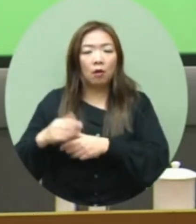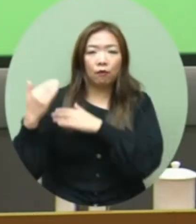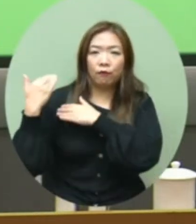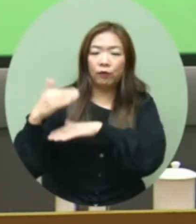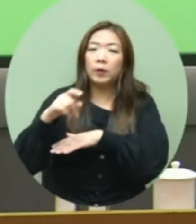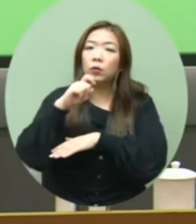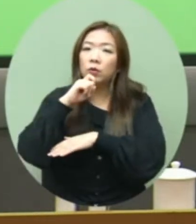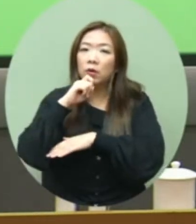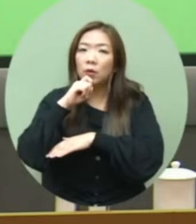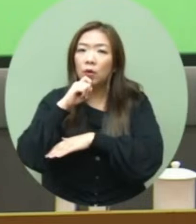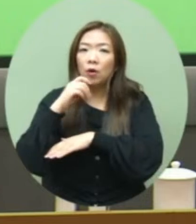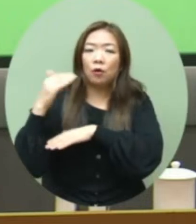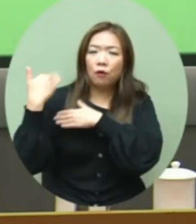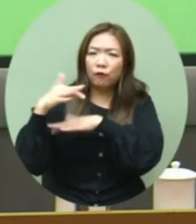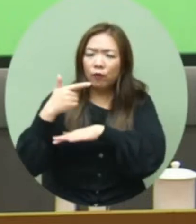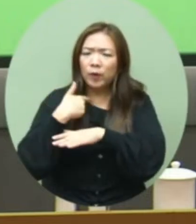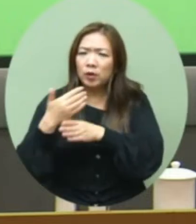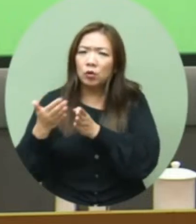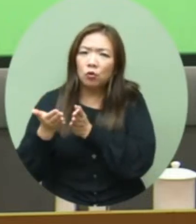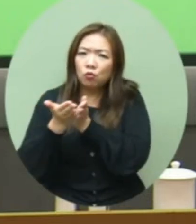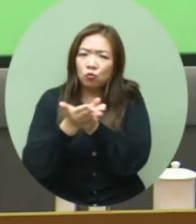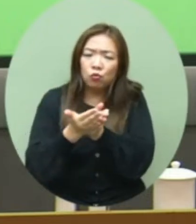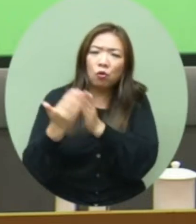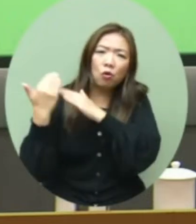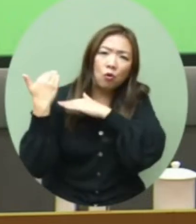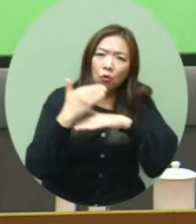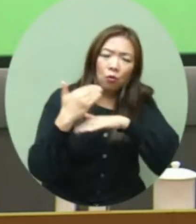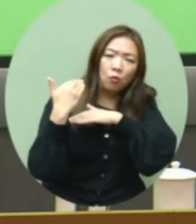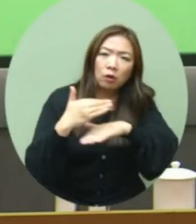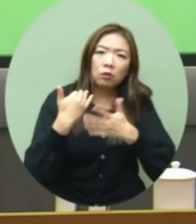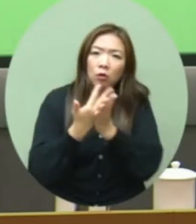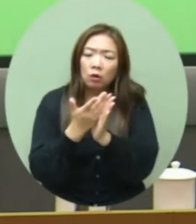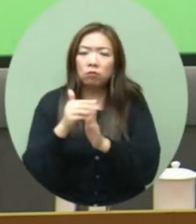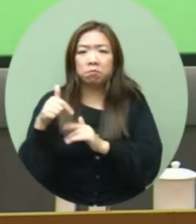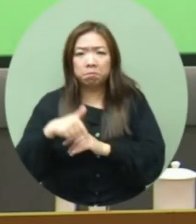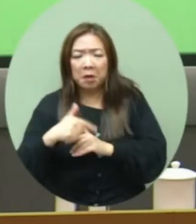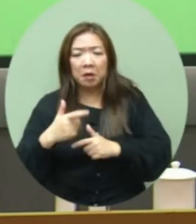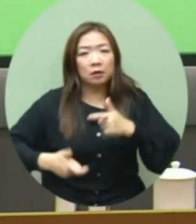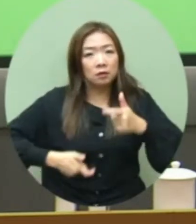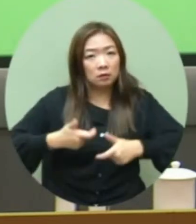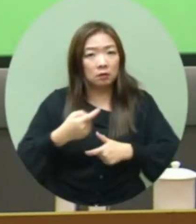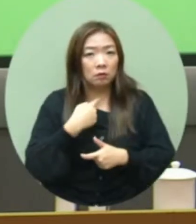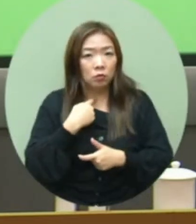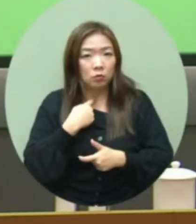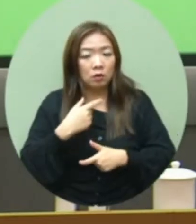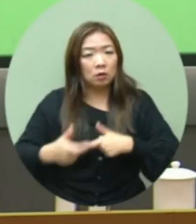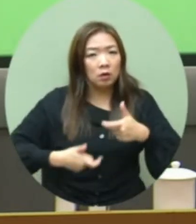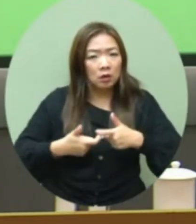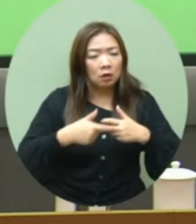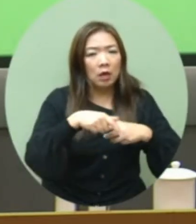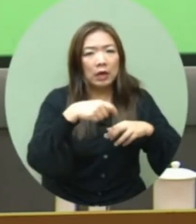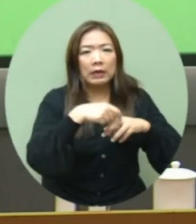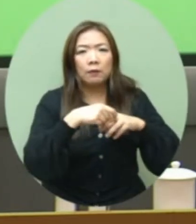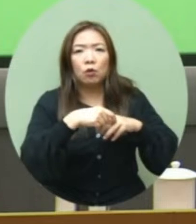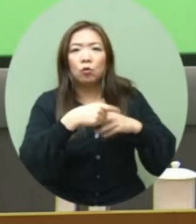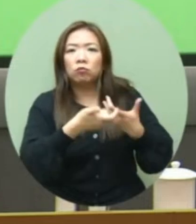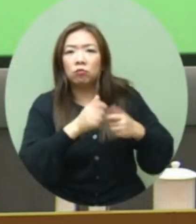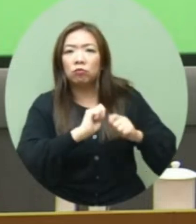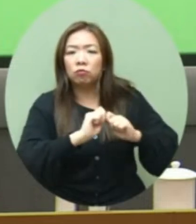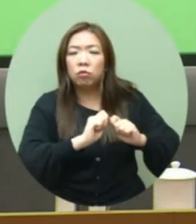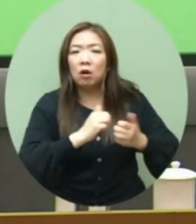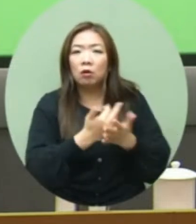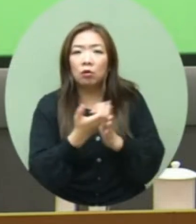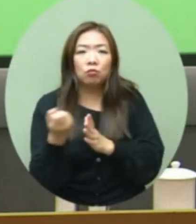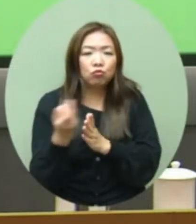Take trade. We have goods. Goods require shipping. Shipping requires capital. Capital requires